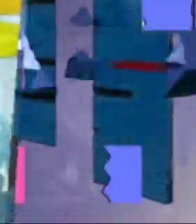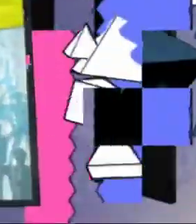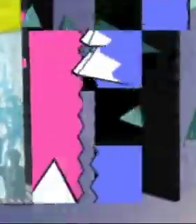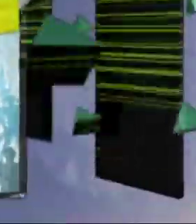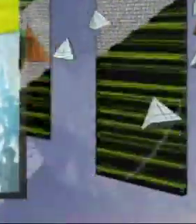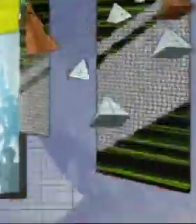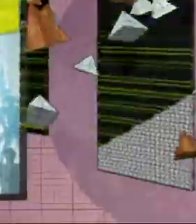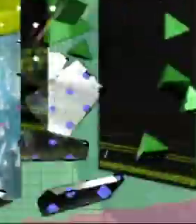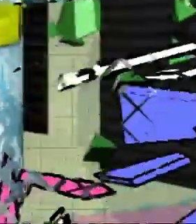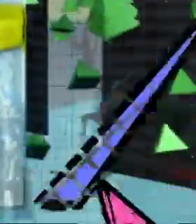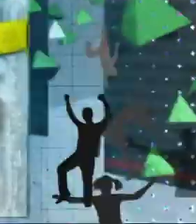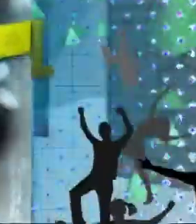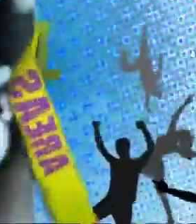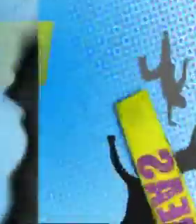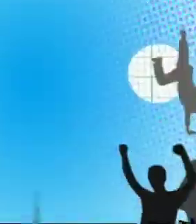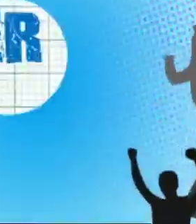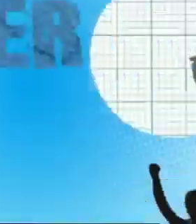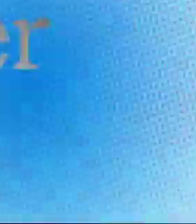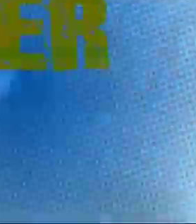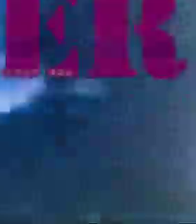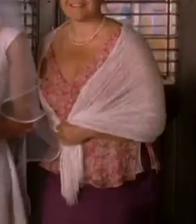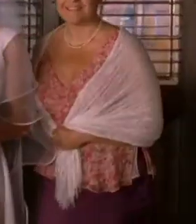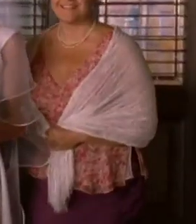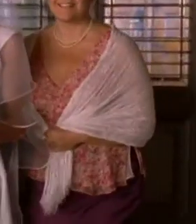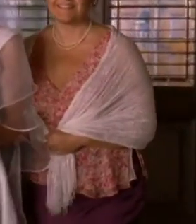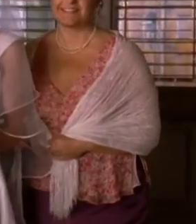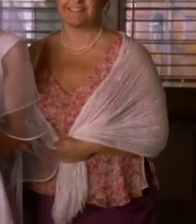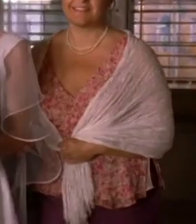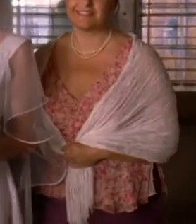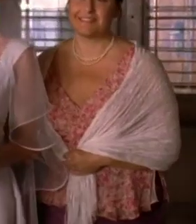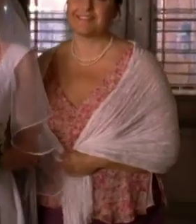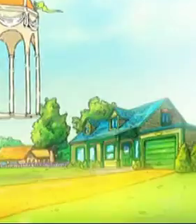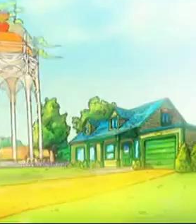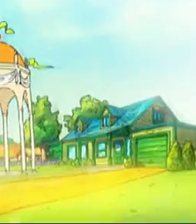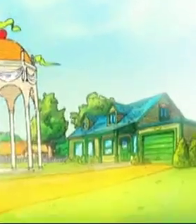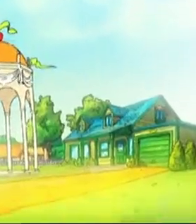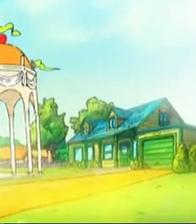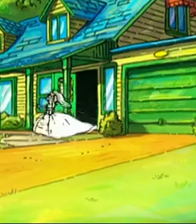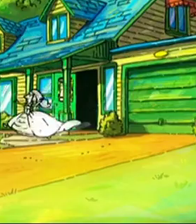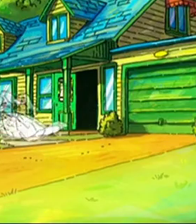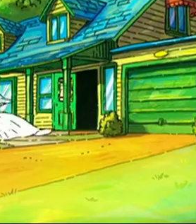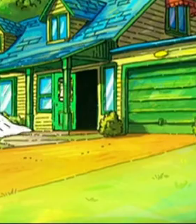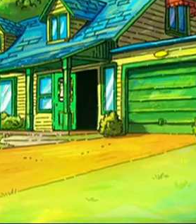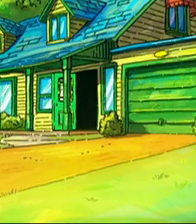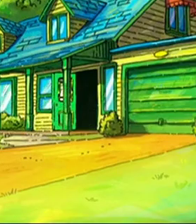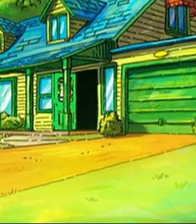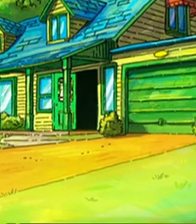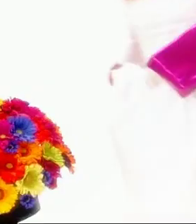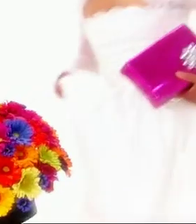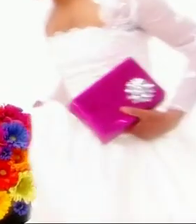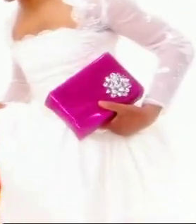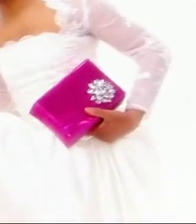Access all areas this Easter on CBBC. A dream wedding, the perfect venue,